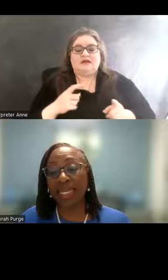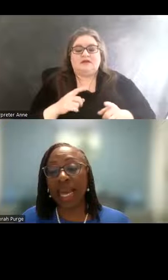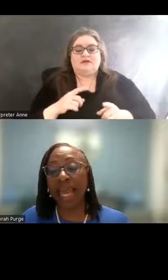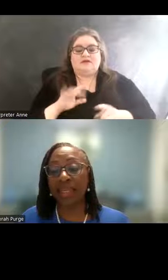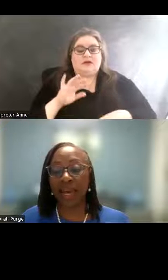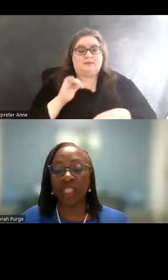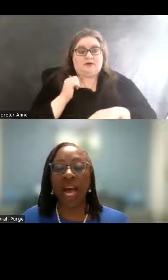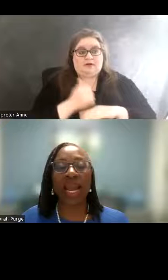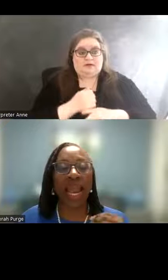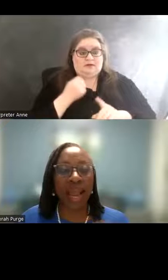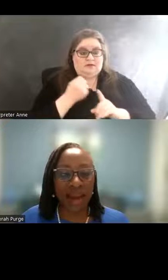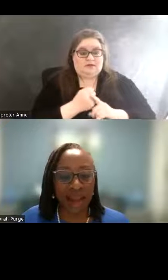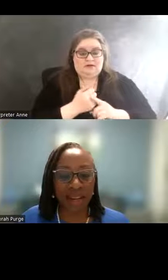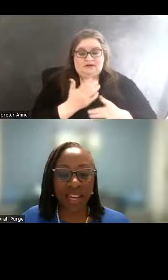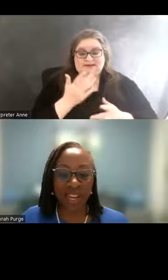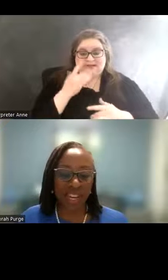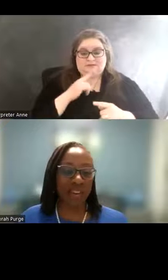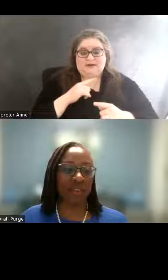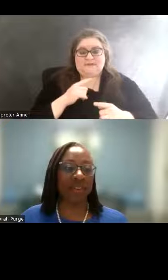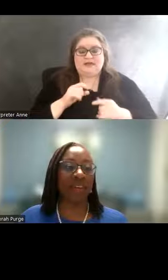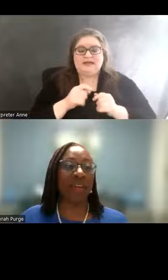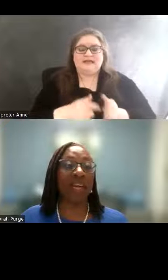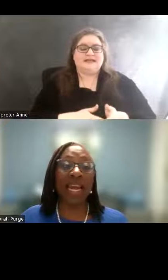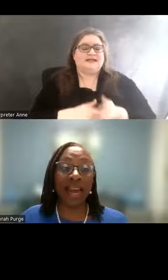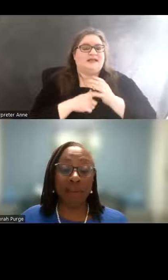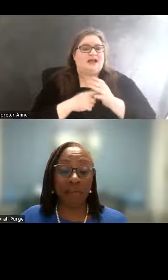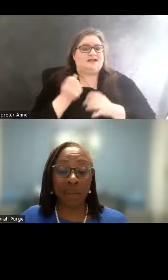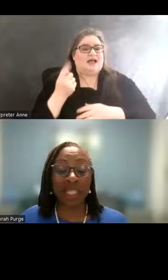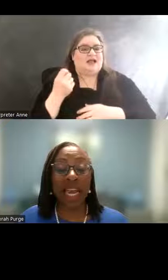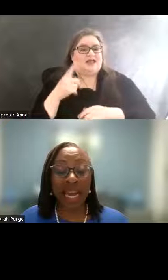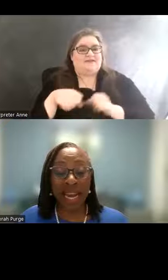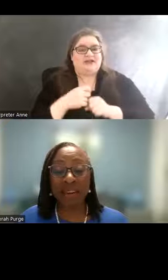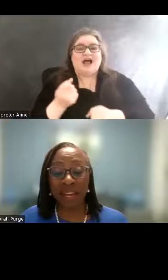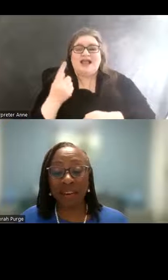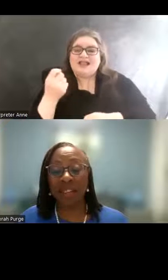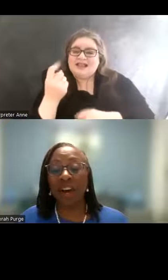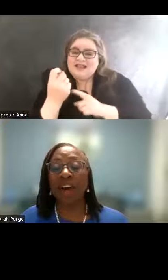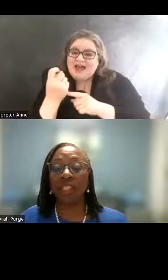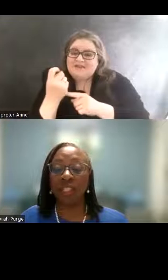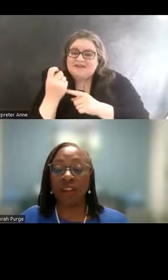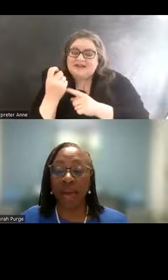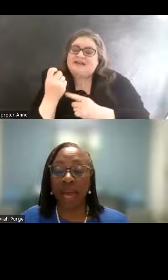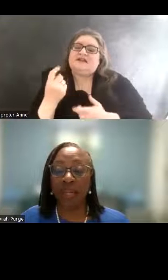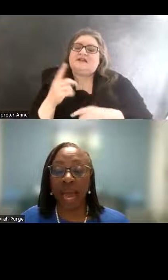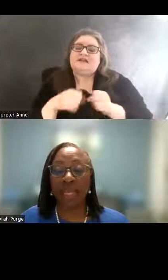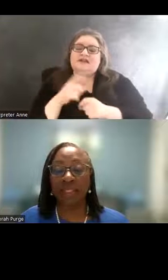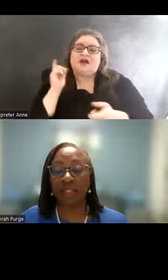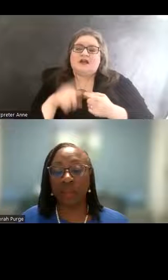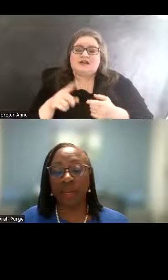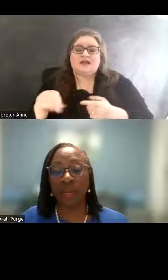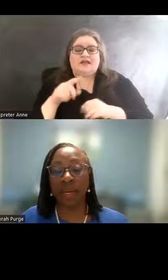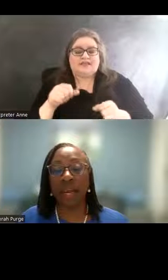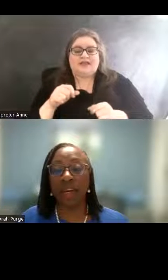symptom, it takes a child 11 years, 11 folks, 11 years until they're able to